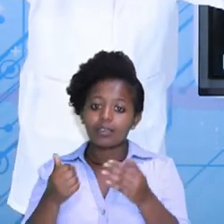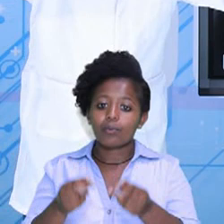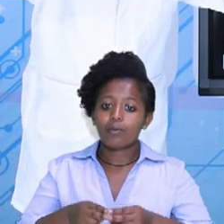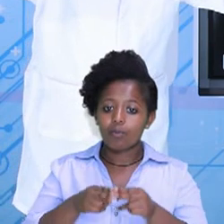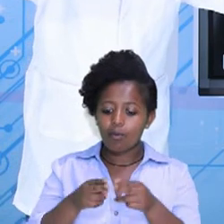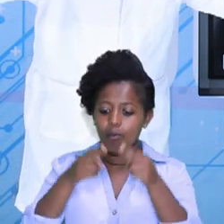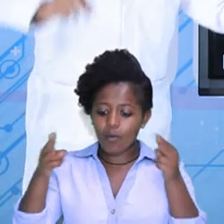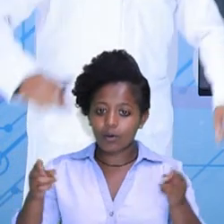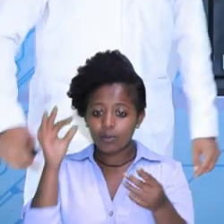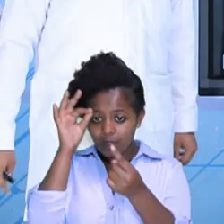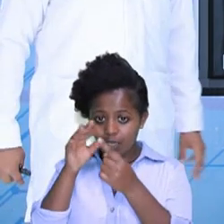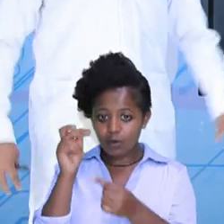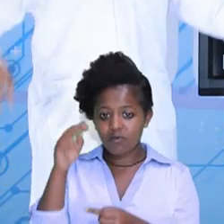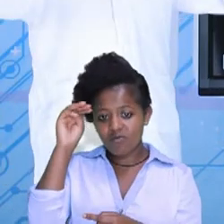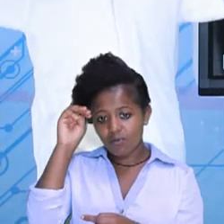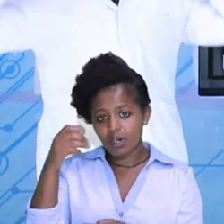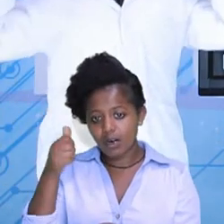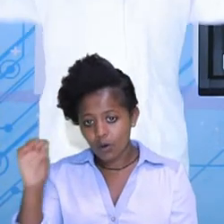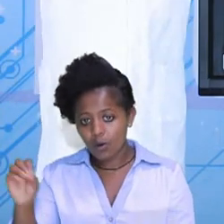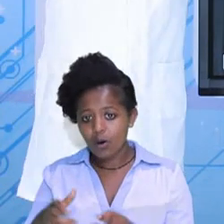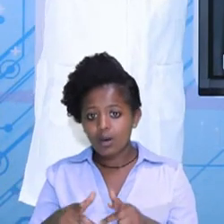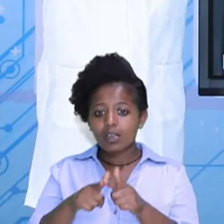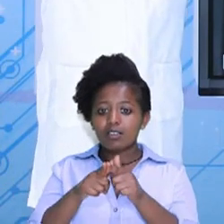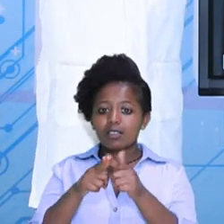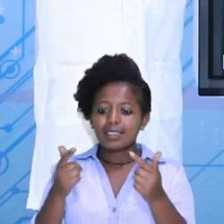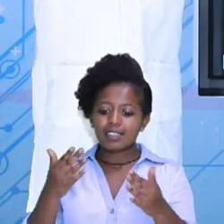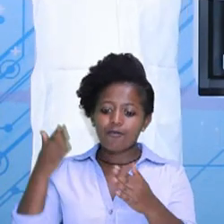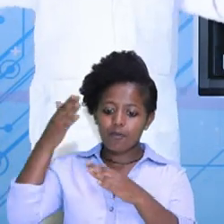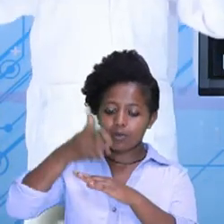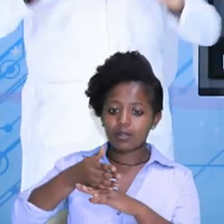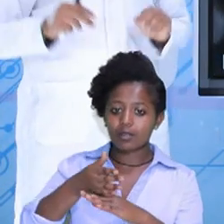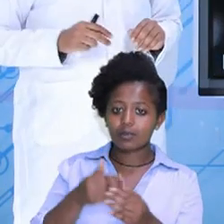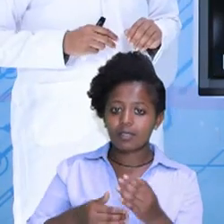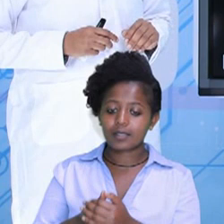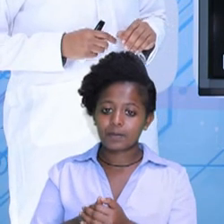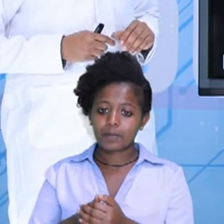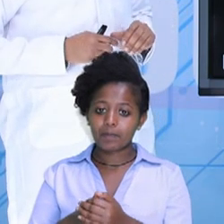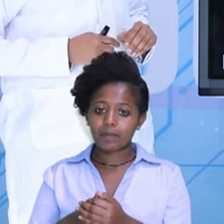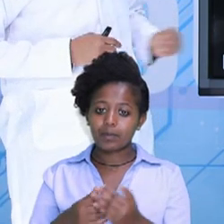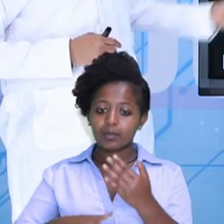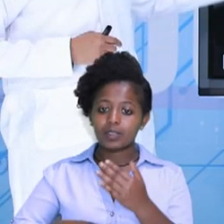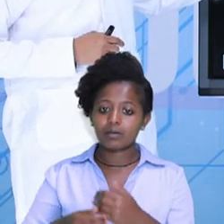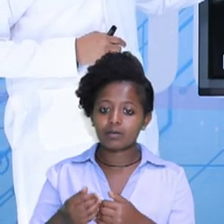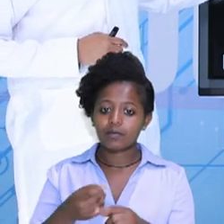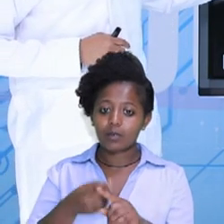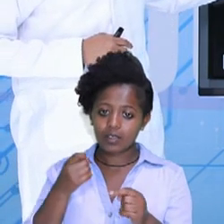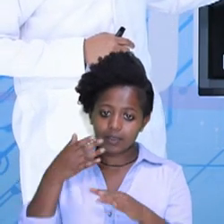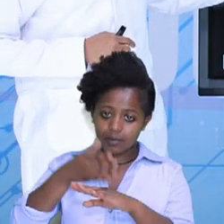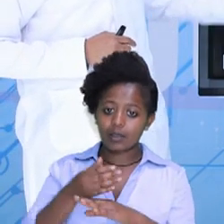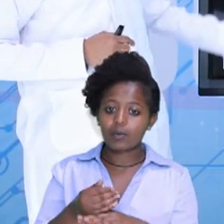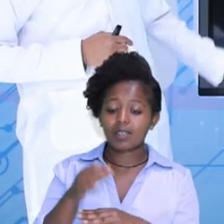ambitious plan of Mao, Great Leap Forward. The Great Leap Forward was declared